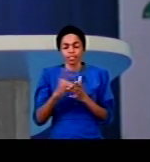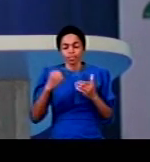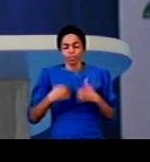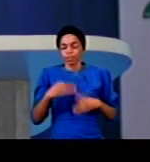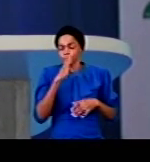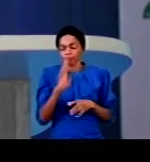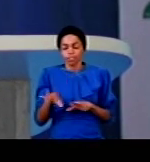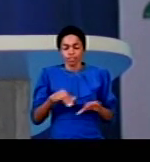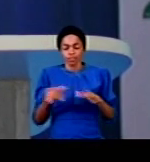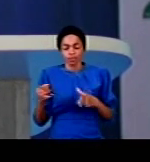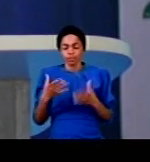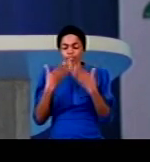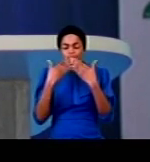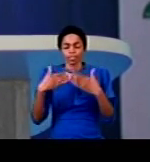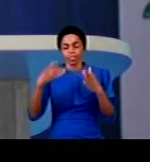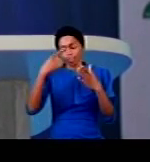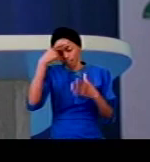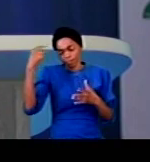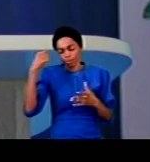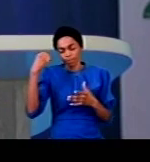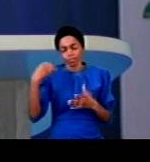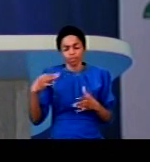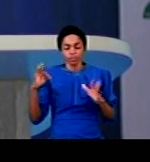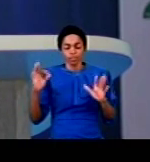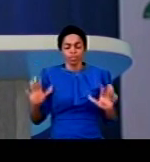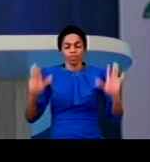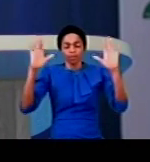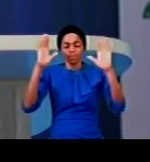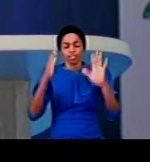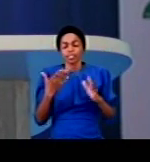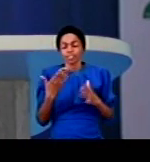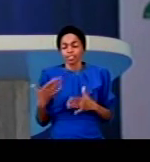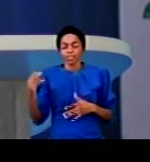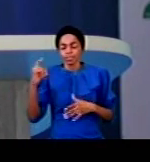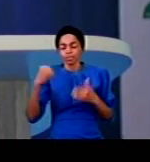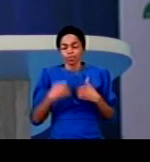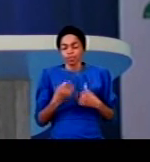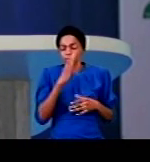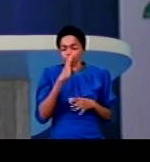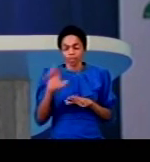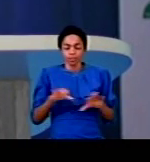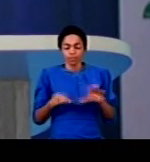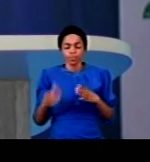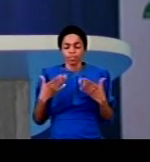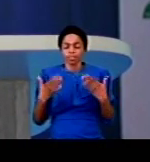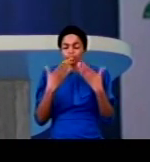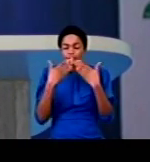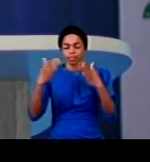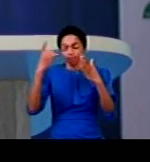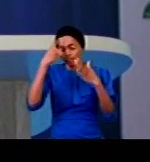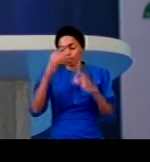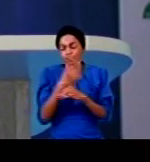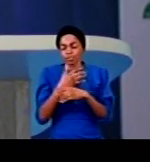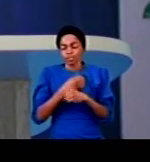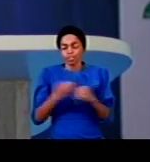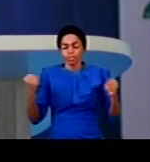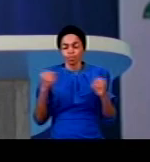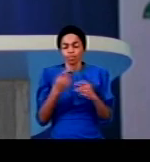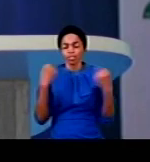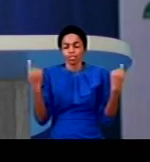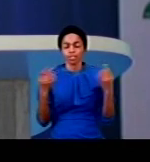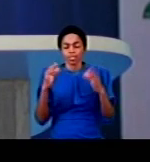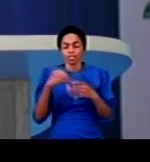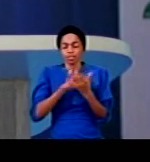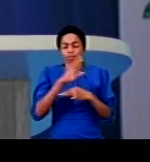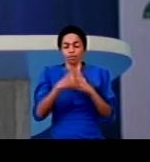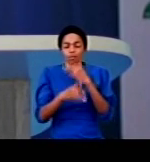saving the sinners globally. Thank you for healing the sick globally. Thank you for delivering the oppressed globally.